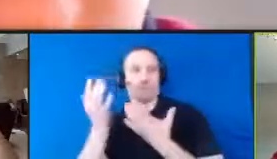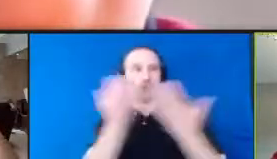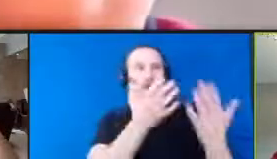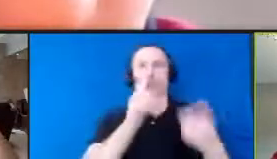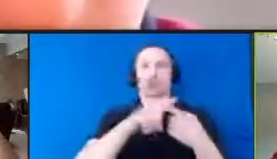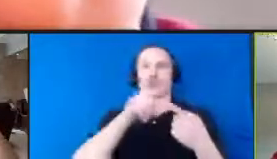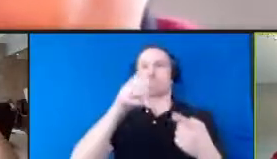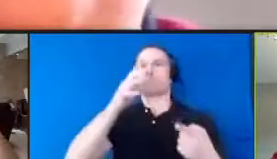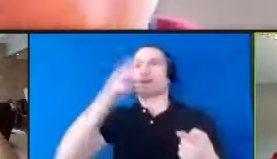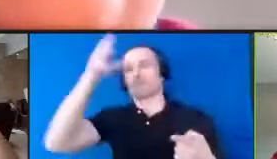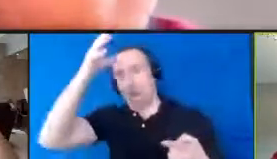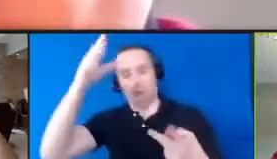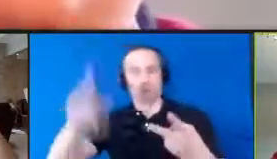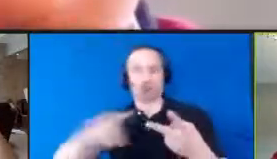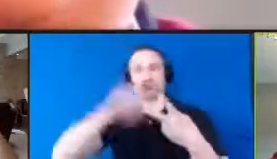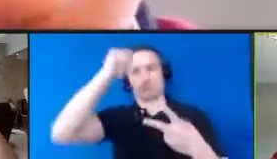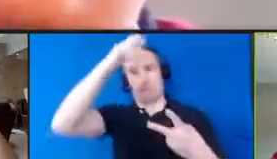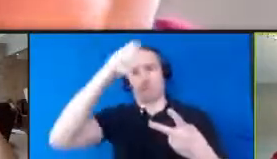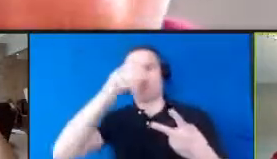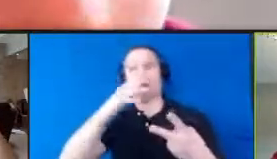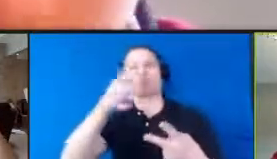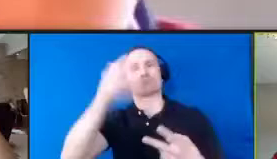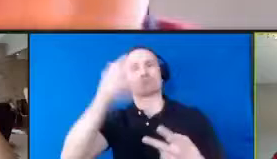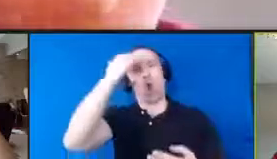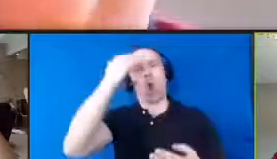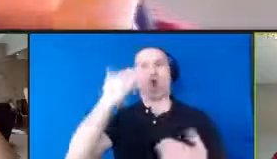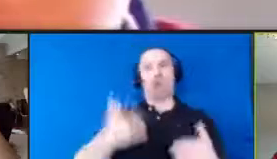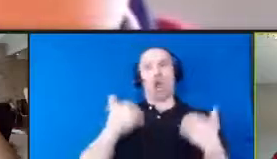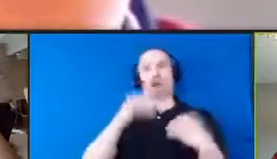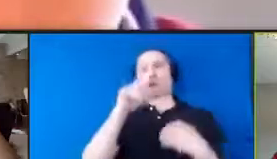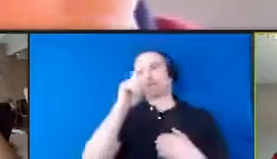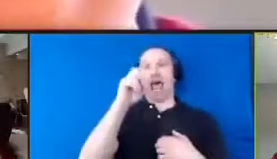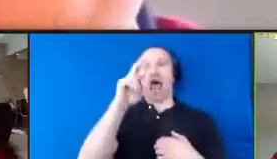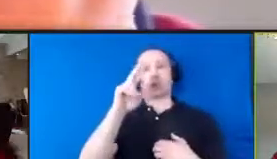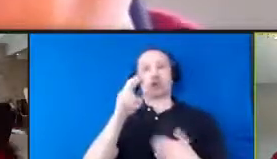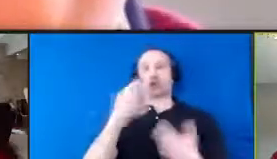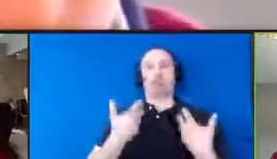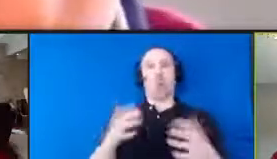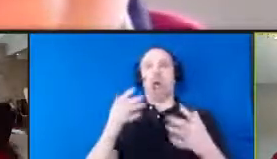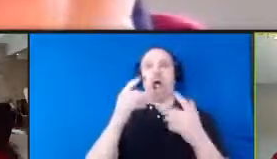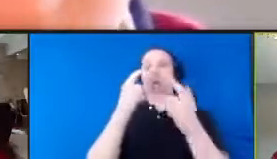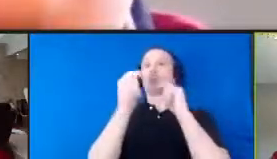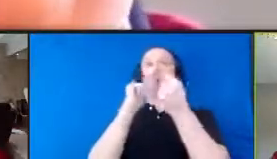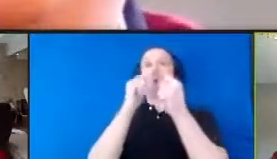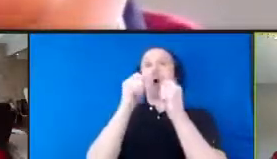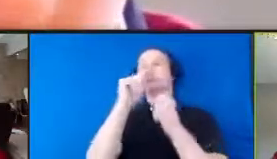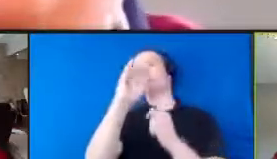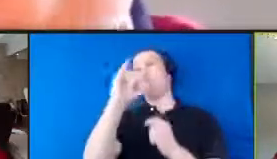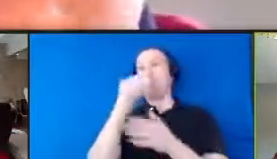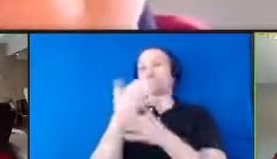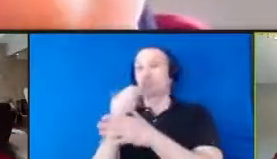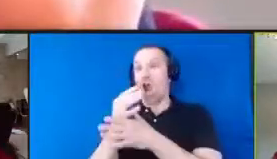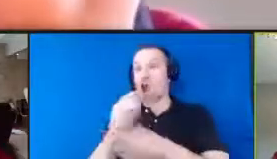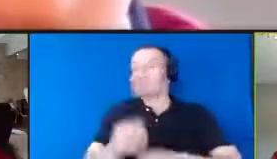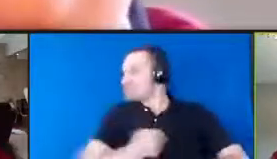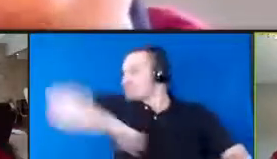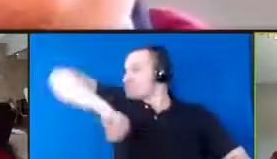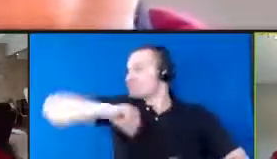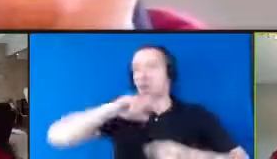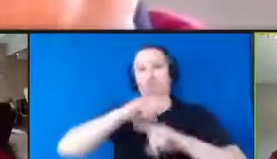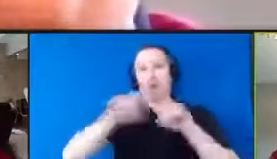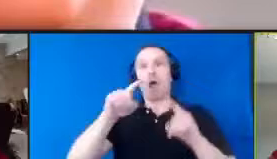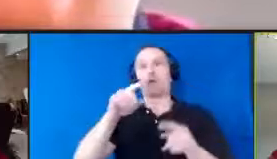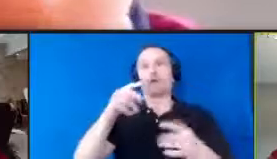they do not want to share their toys, but you want some snot, hey, they're happy to share with you. So I believe that's what Dr. Fauci